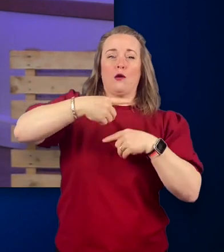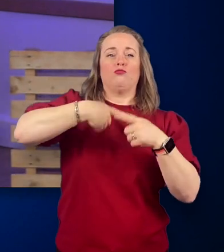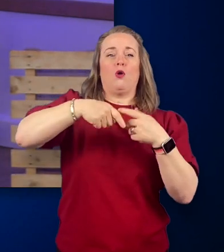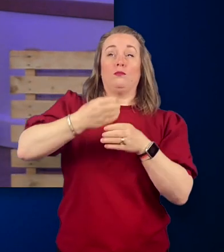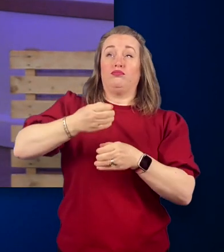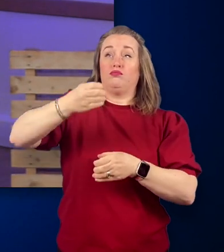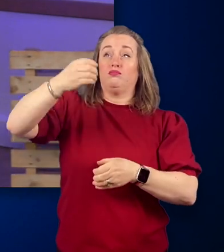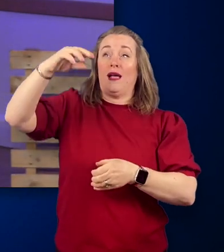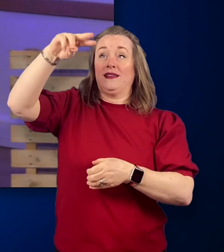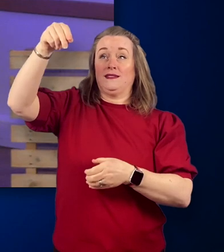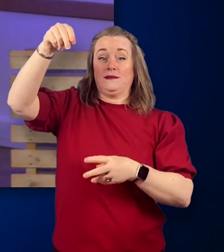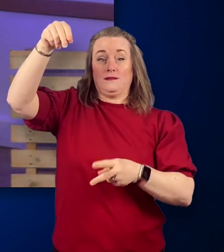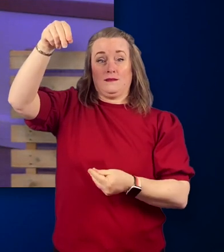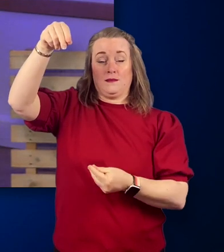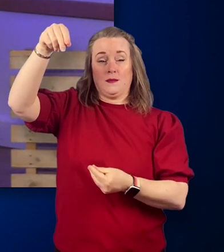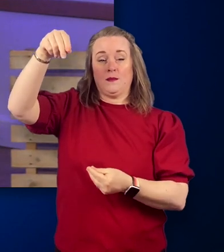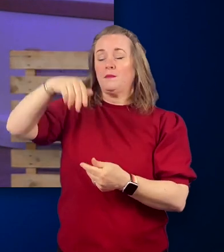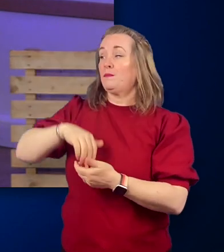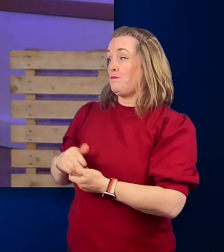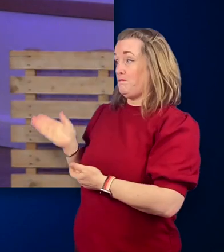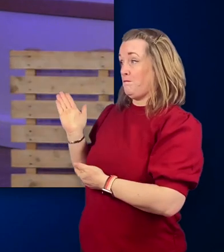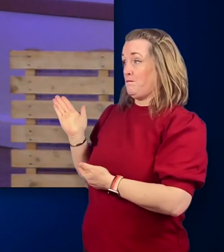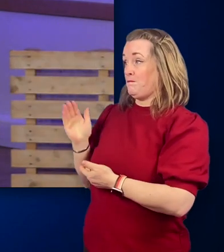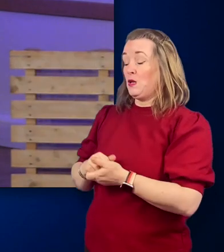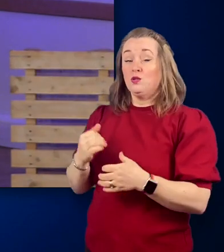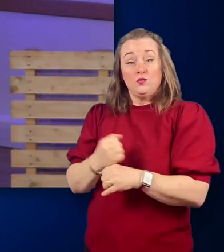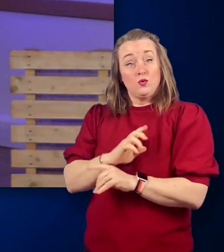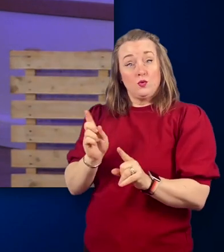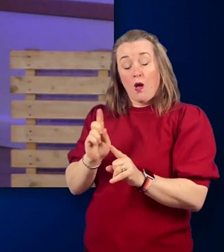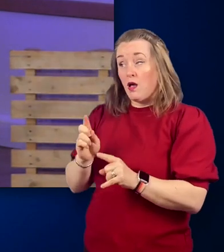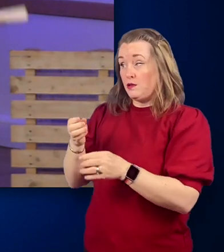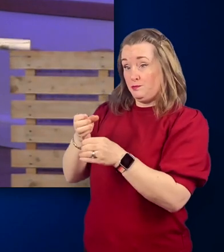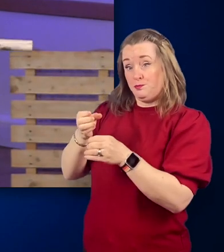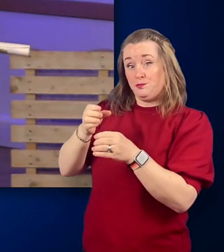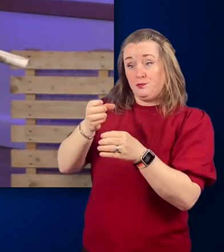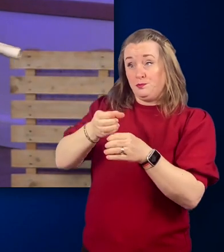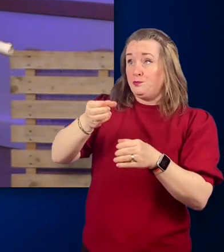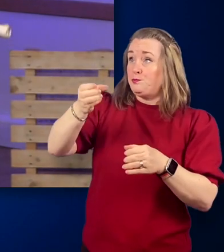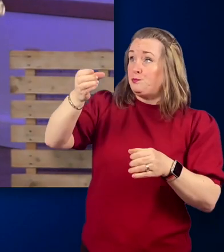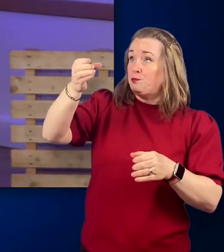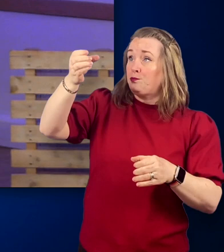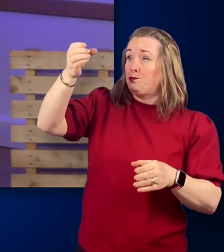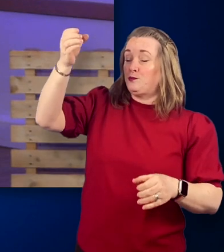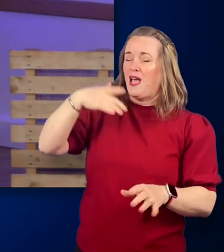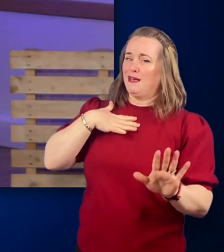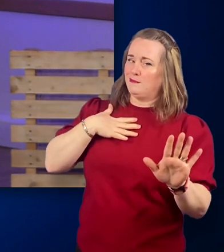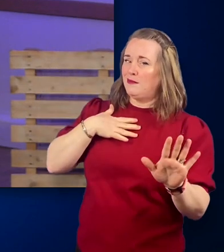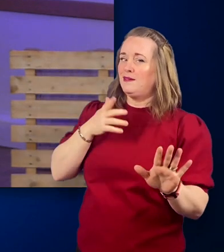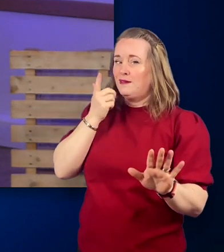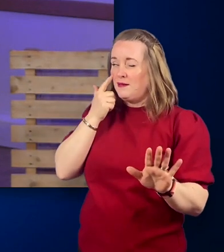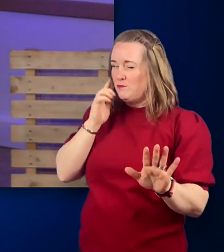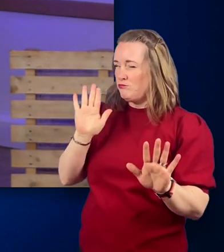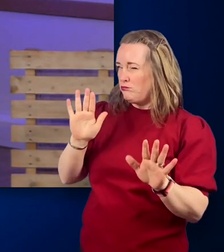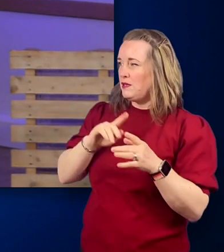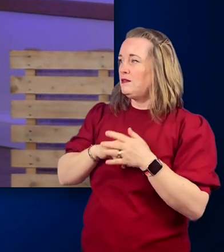stuck them together with some more sellotape. So all you're going to do to make your palm tree, I say all, let's see how this goes. All you're going to